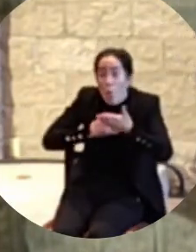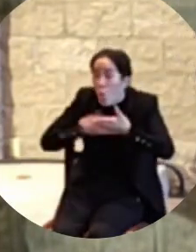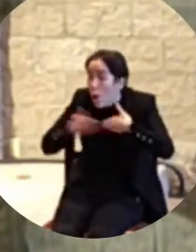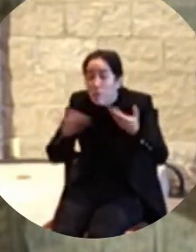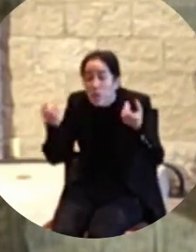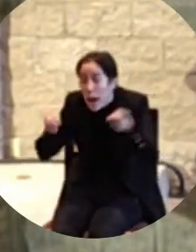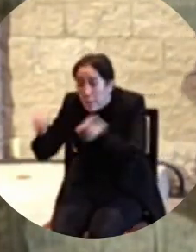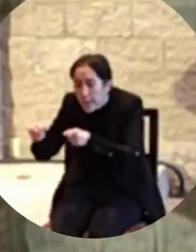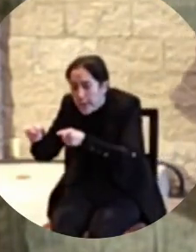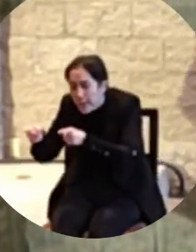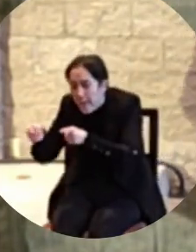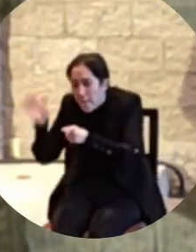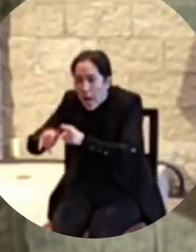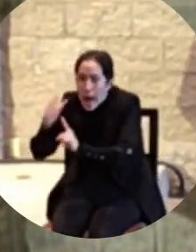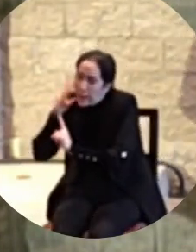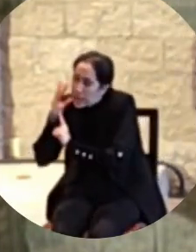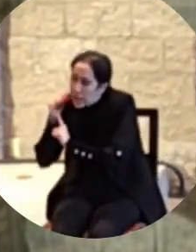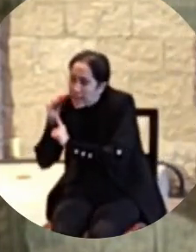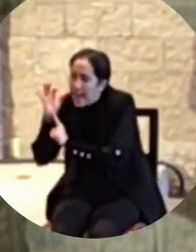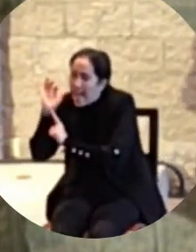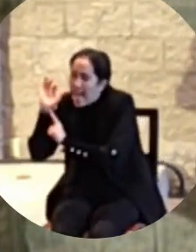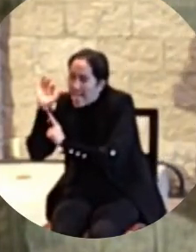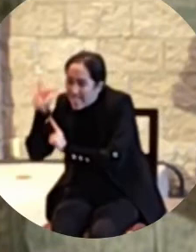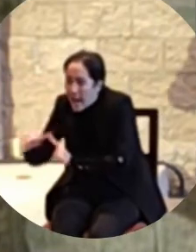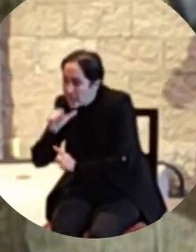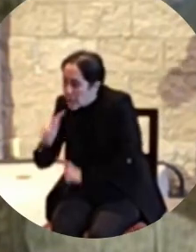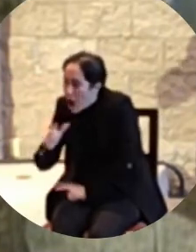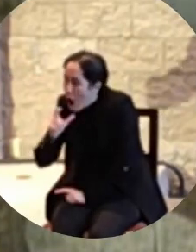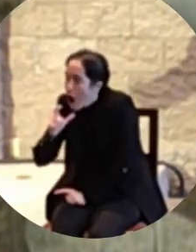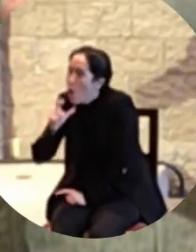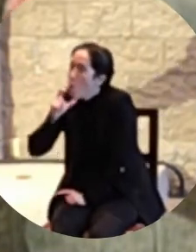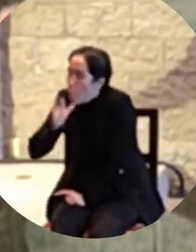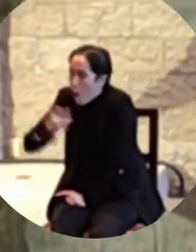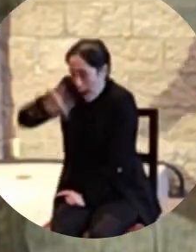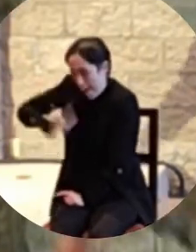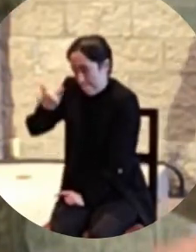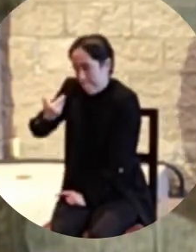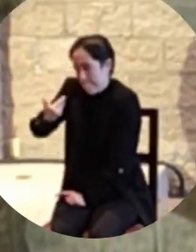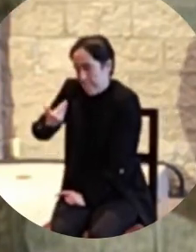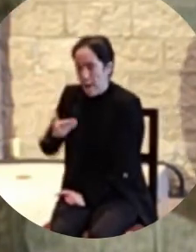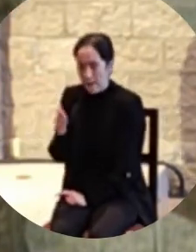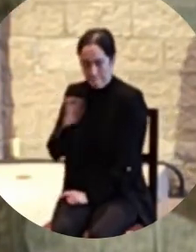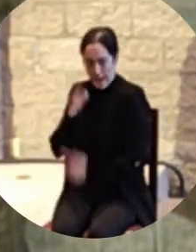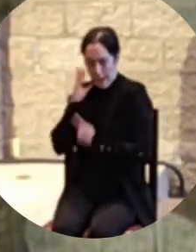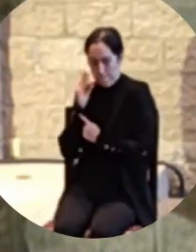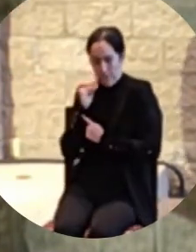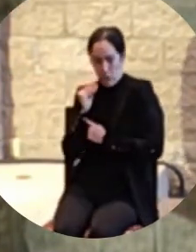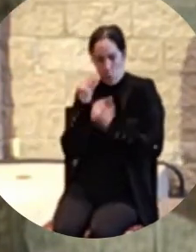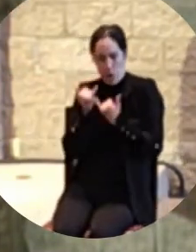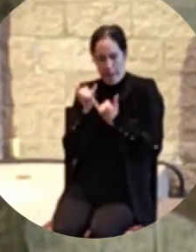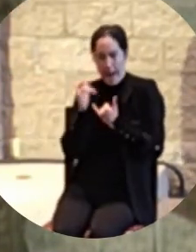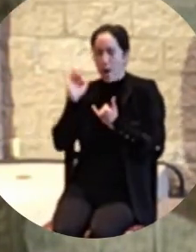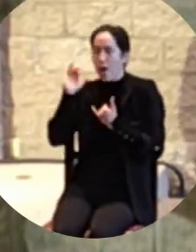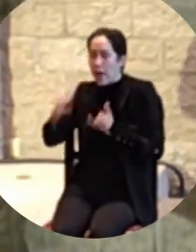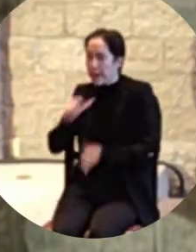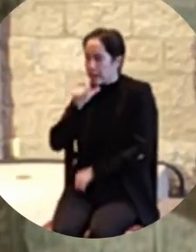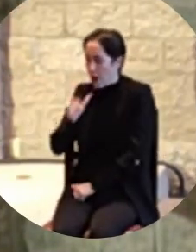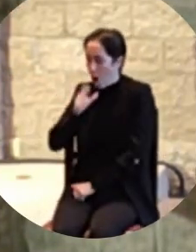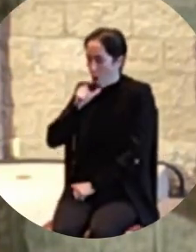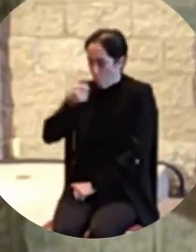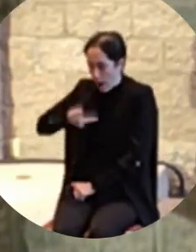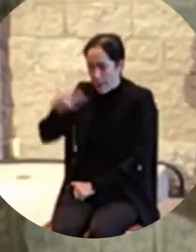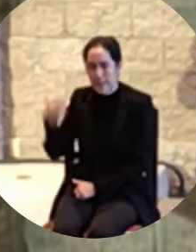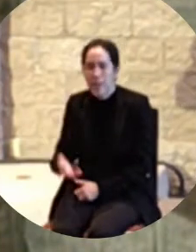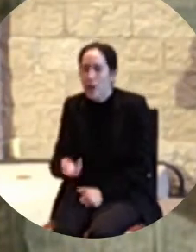are not the experience. I am not the experience that I am having. I want you to say that with me. I